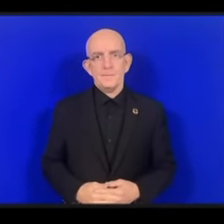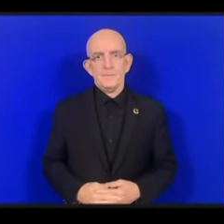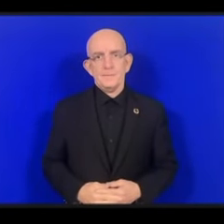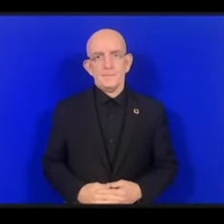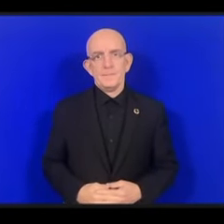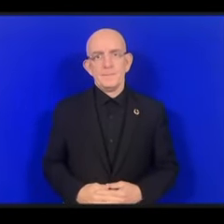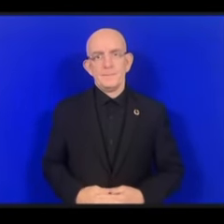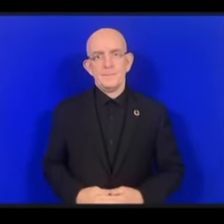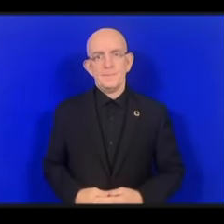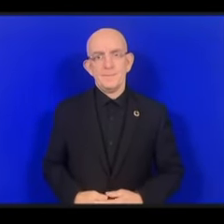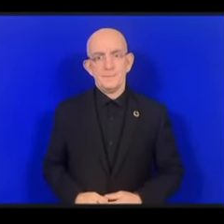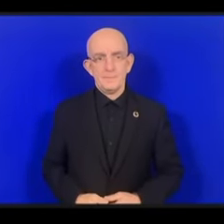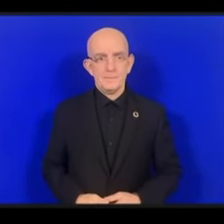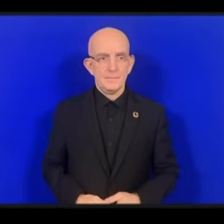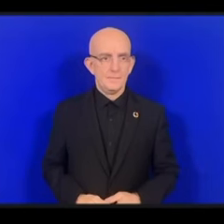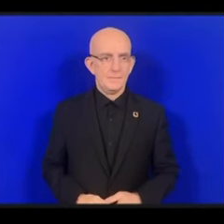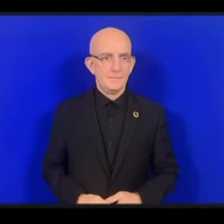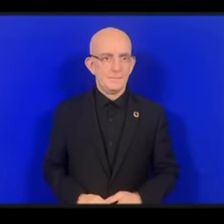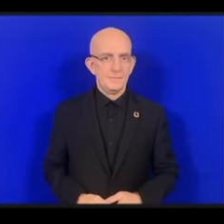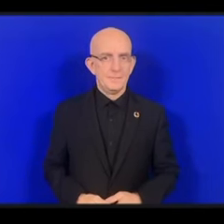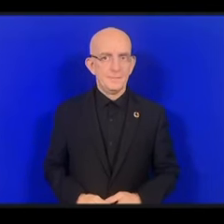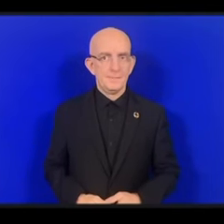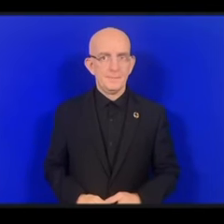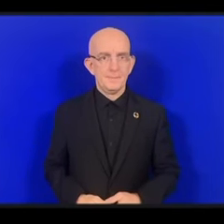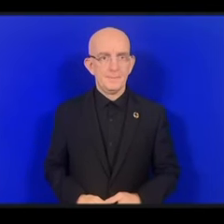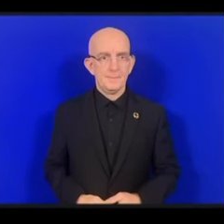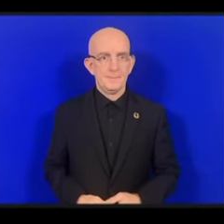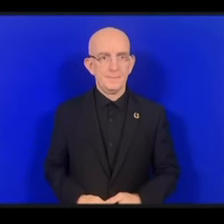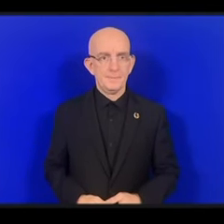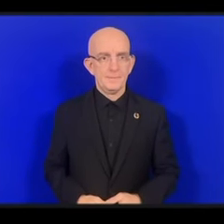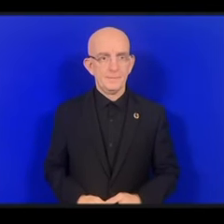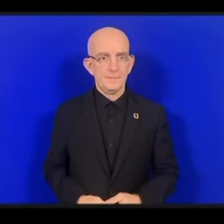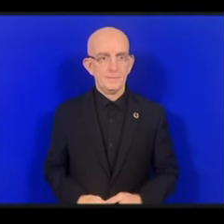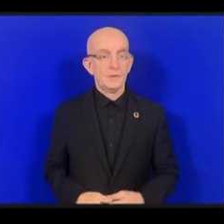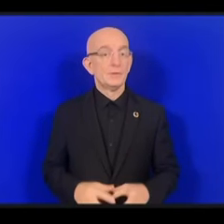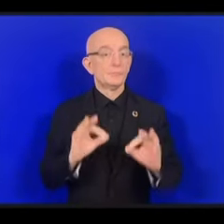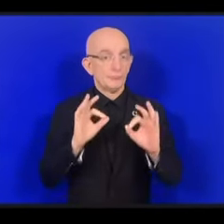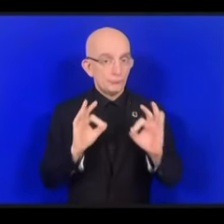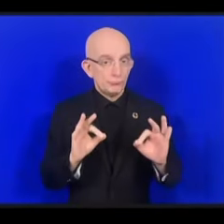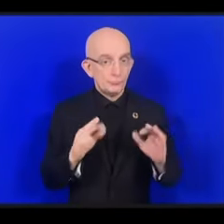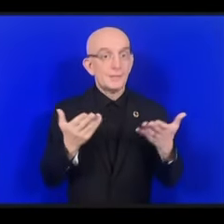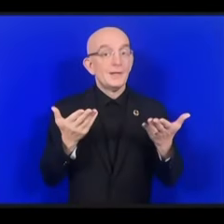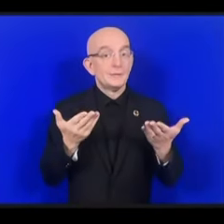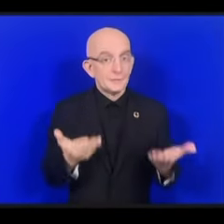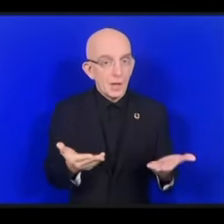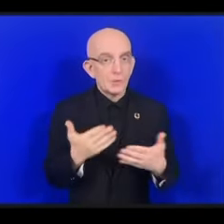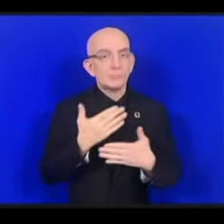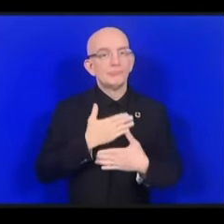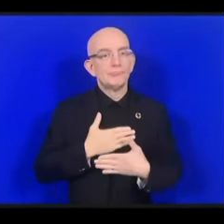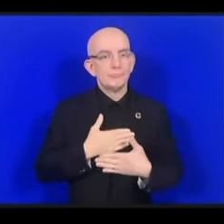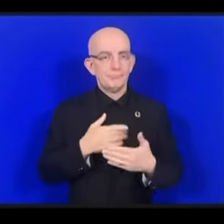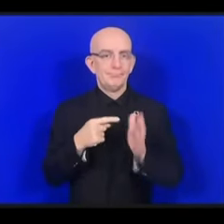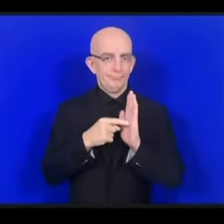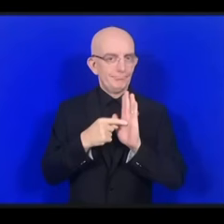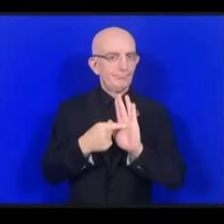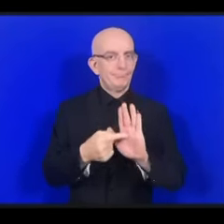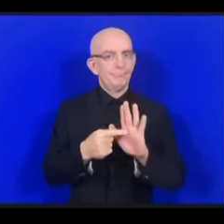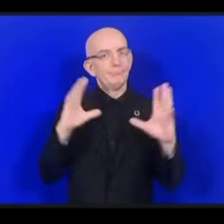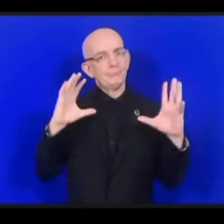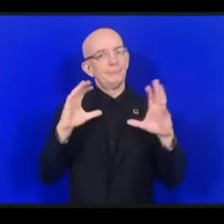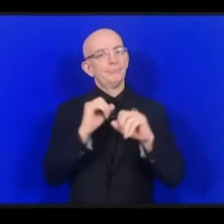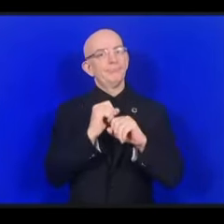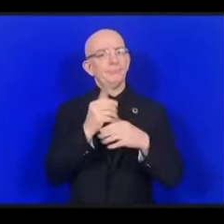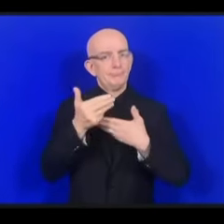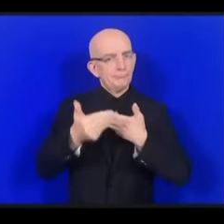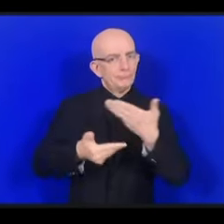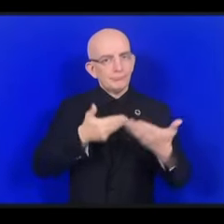And next, I would like to play a closing remark video from Mr. Zhufa Li, Under Secretary General for Economic and